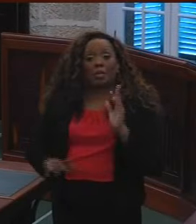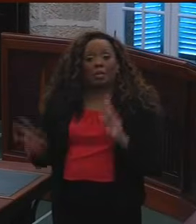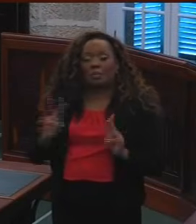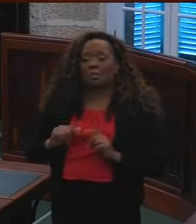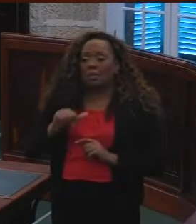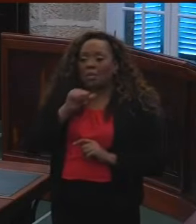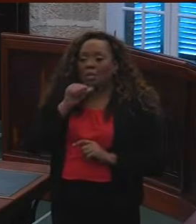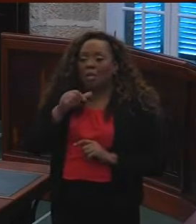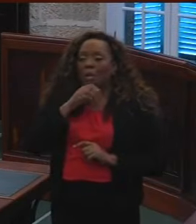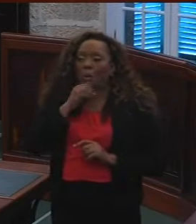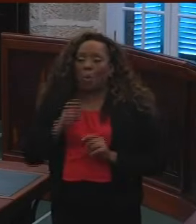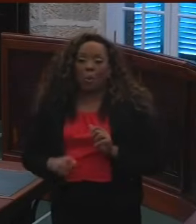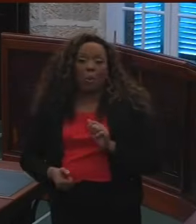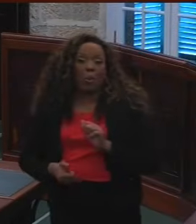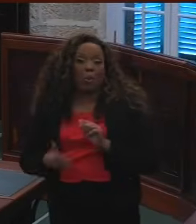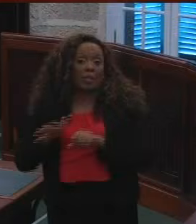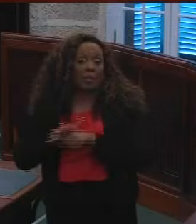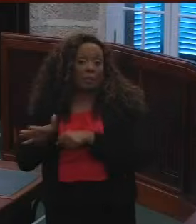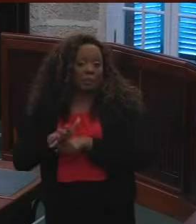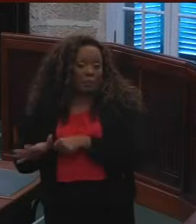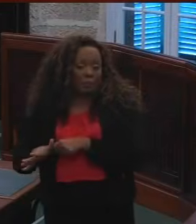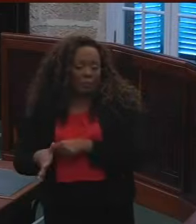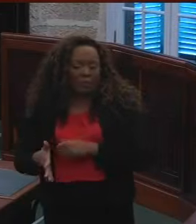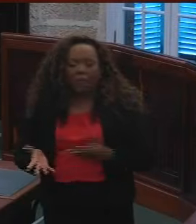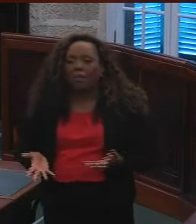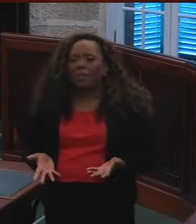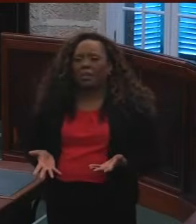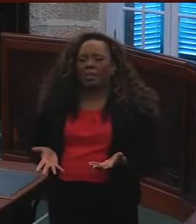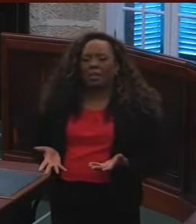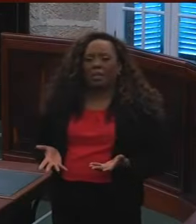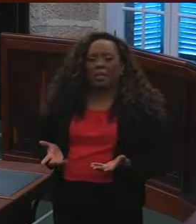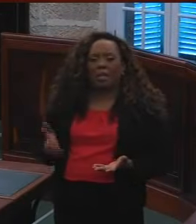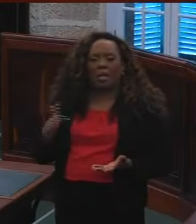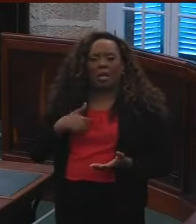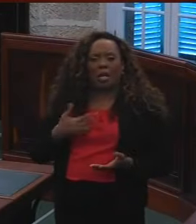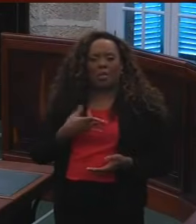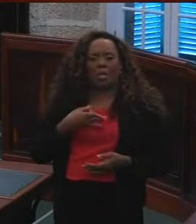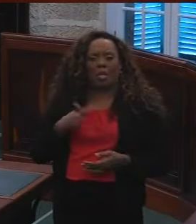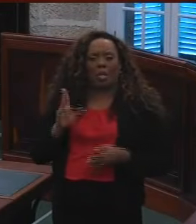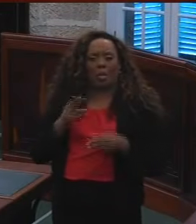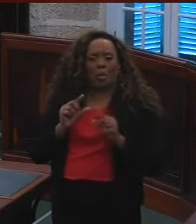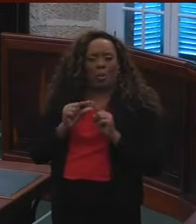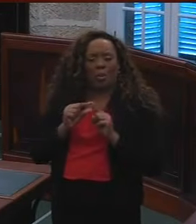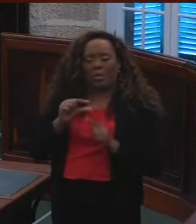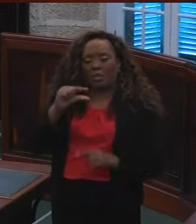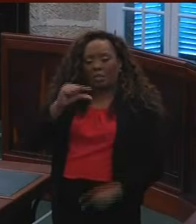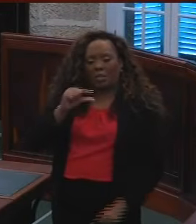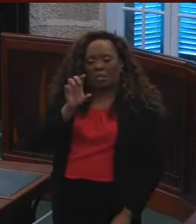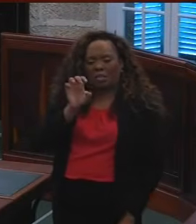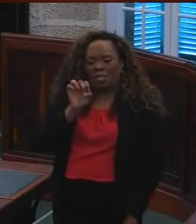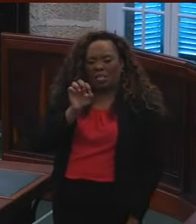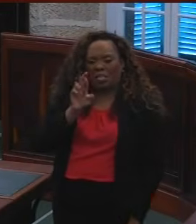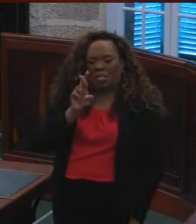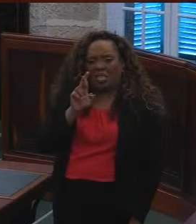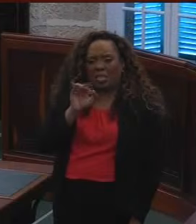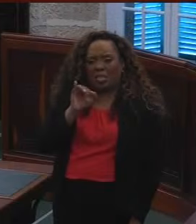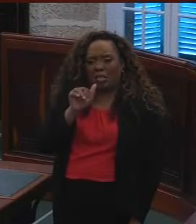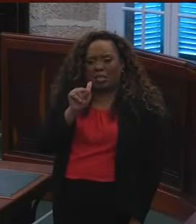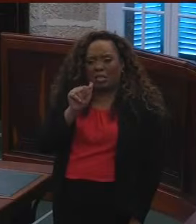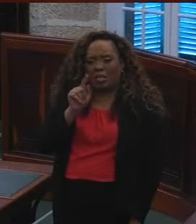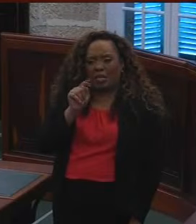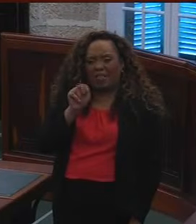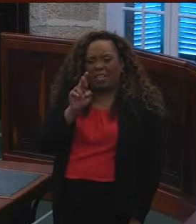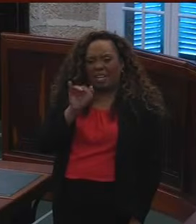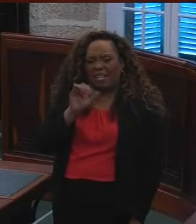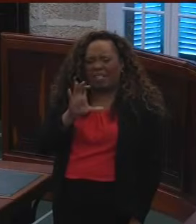care, although I don't even like that phrase, but considered for older facilities. Some who have no